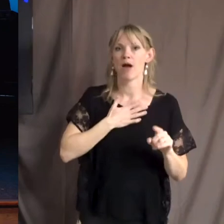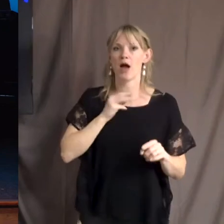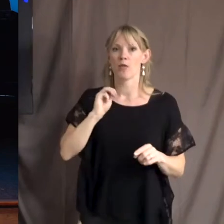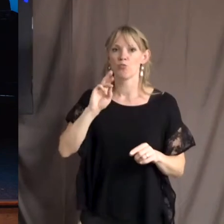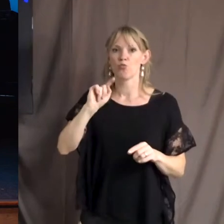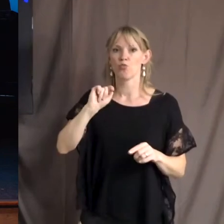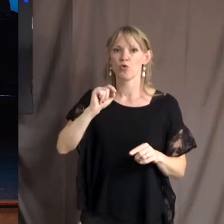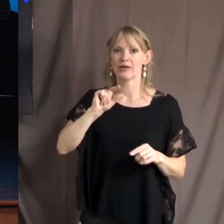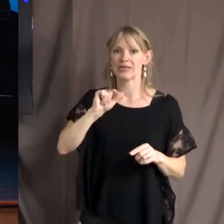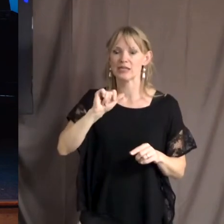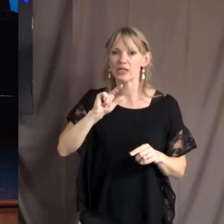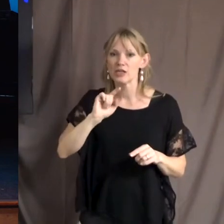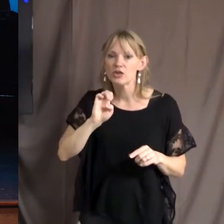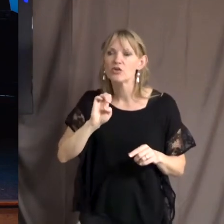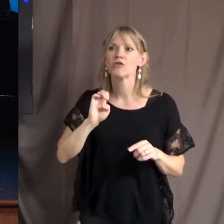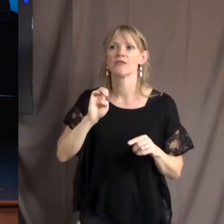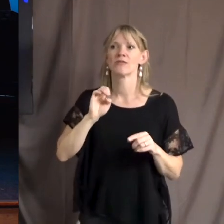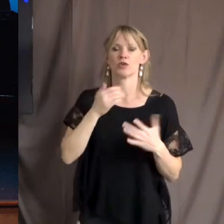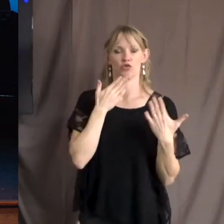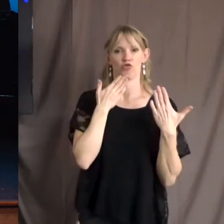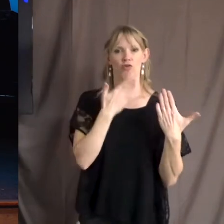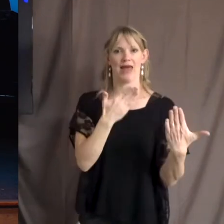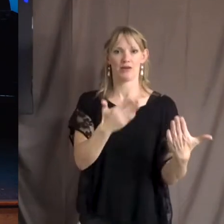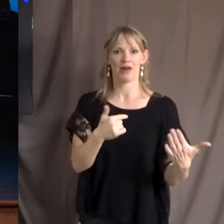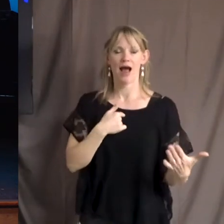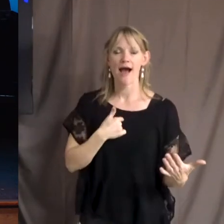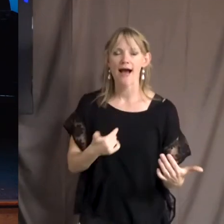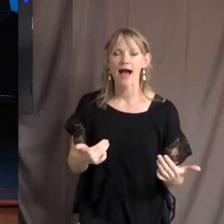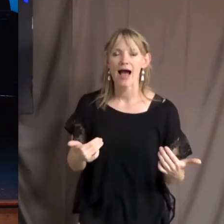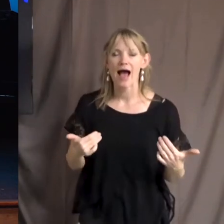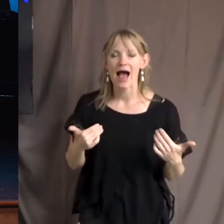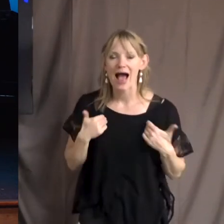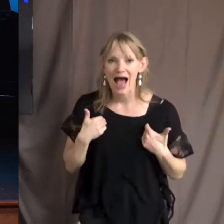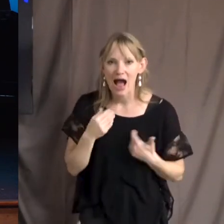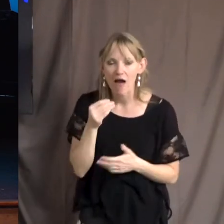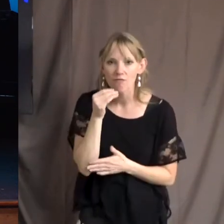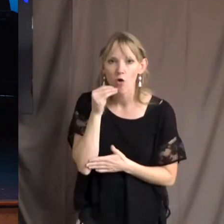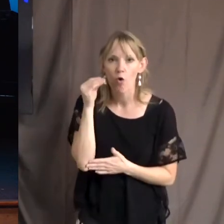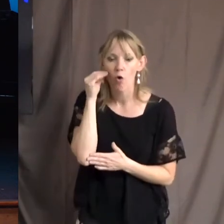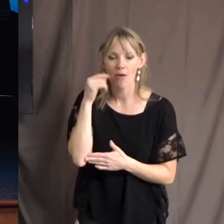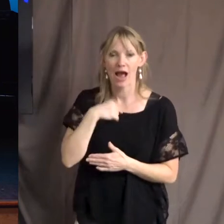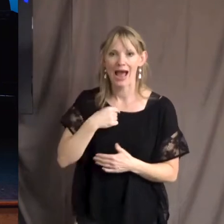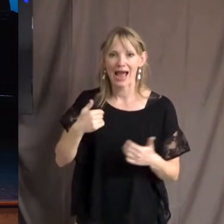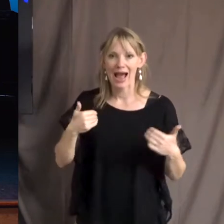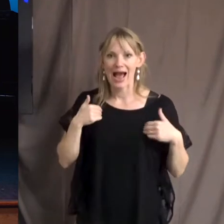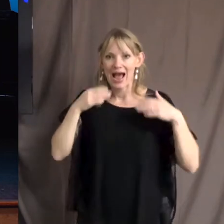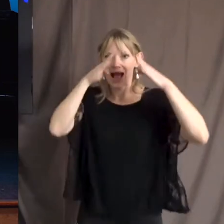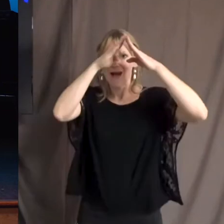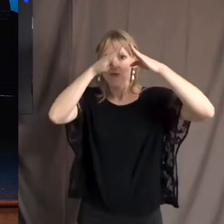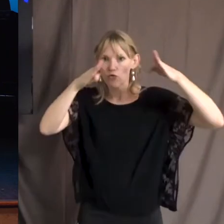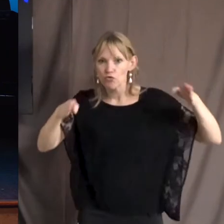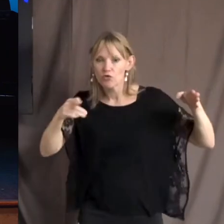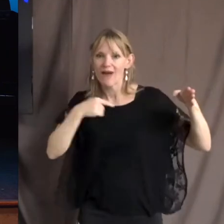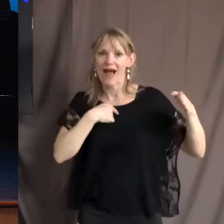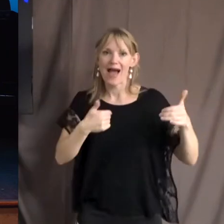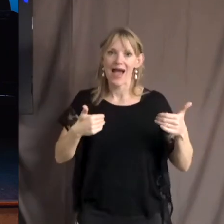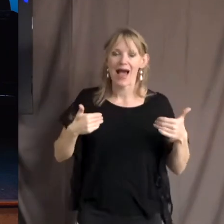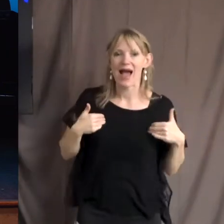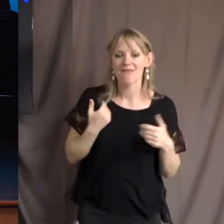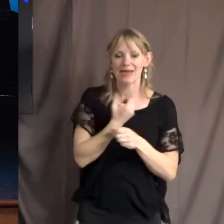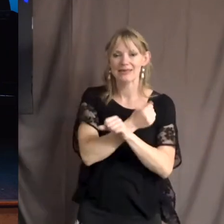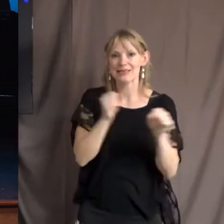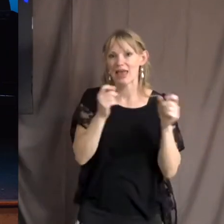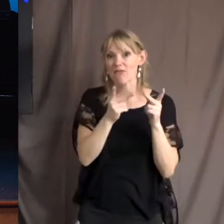with gratitude that I have a home. I have a roof over my head. I have a sanctuary, a safe place for